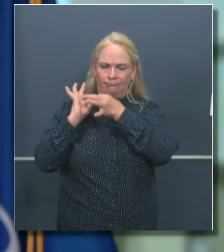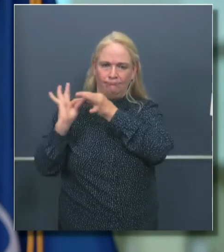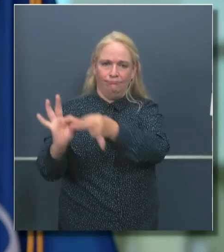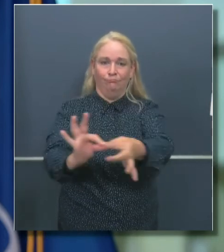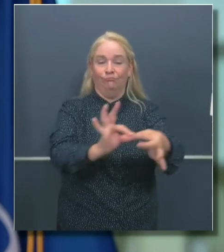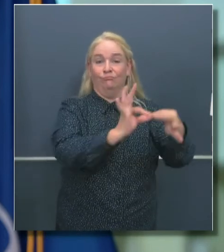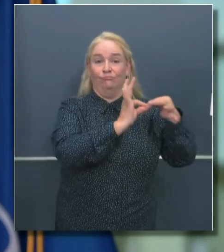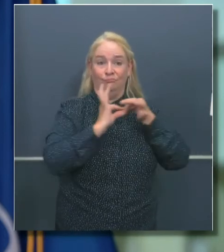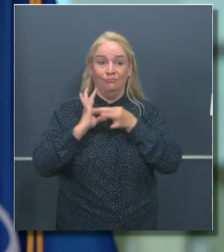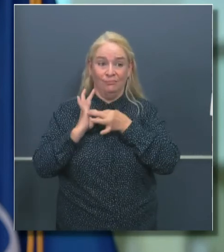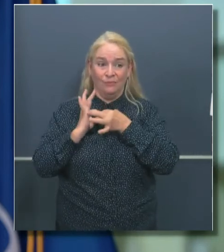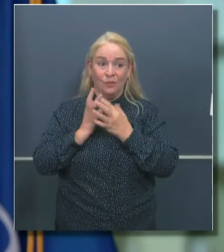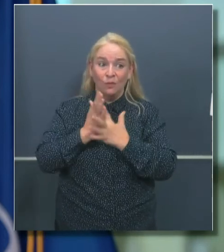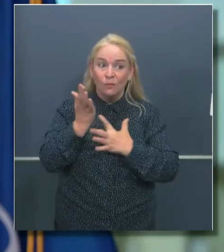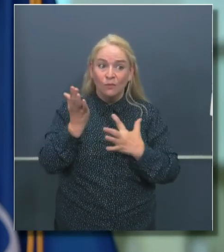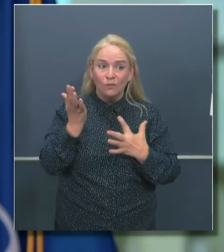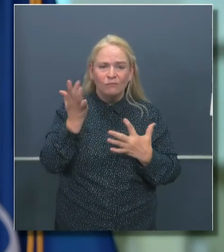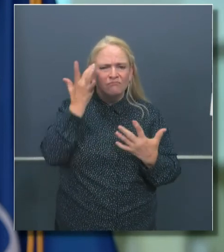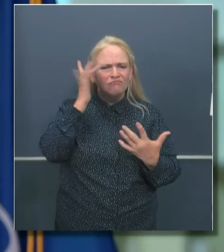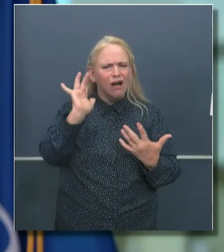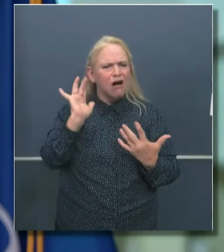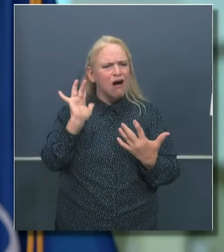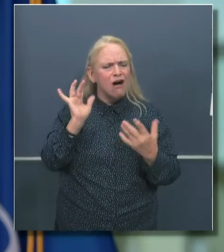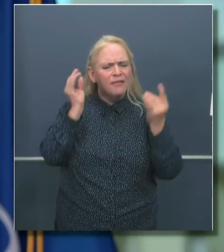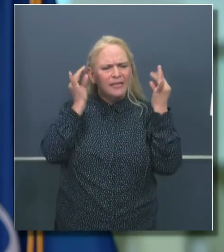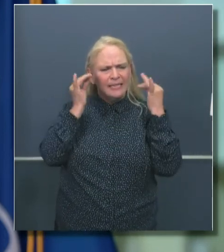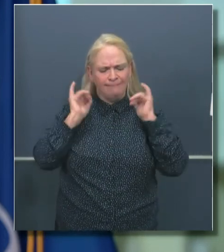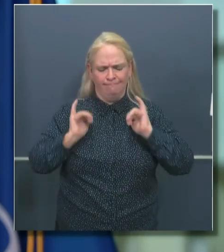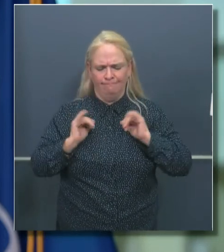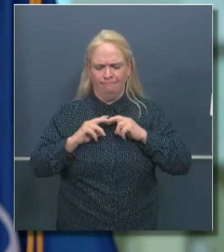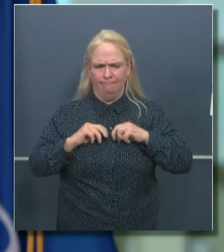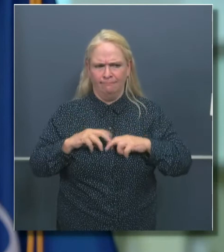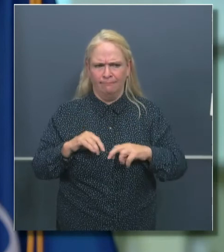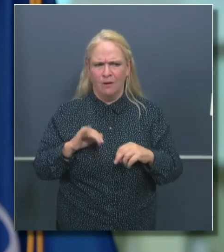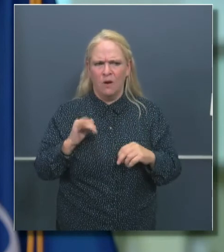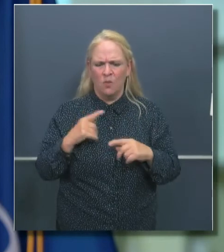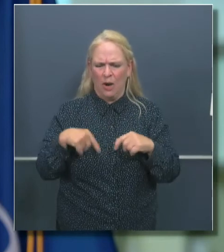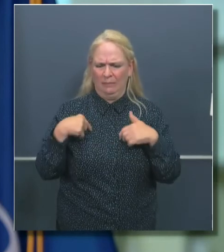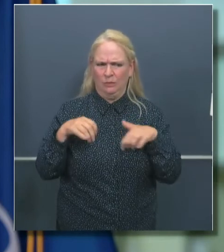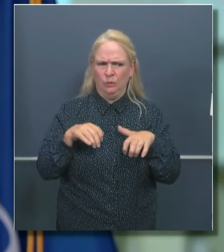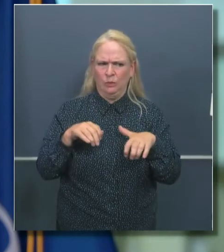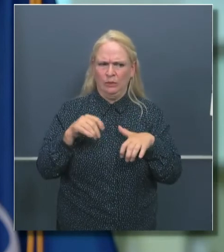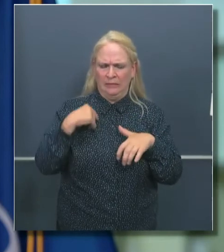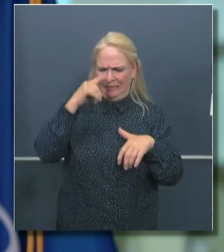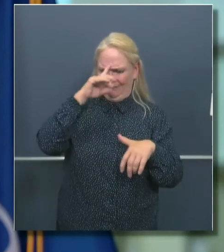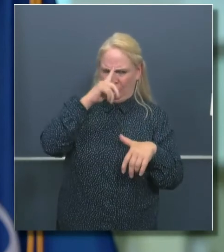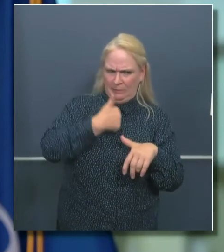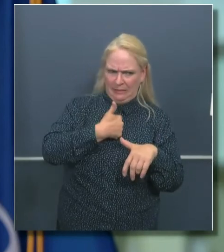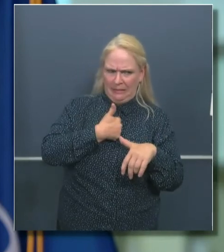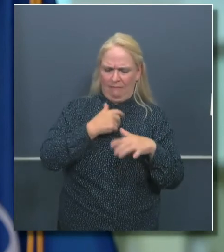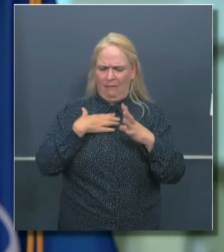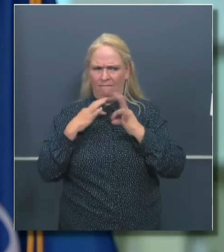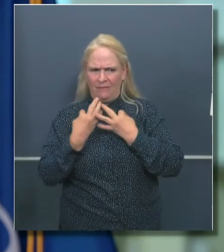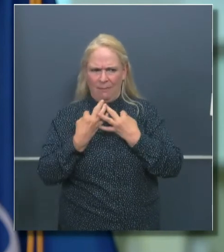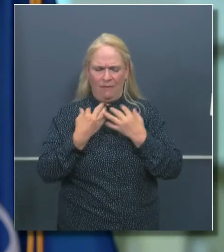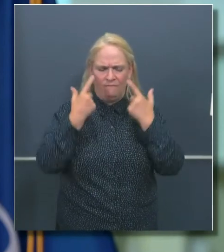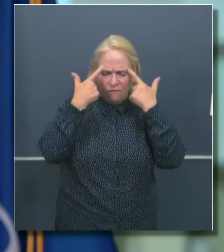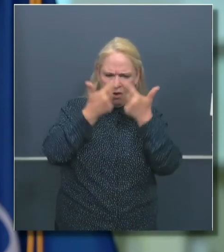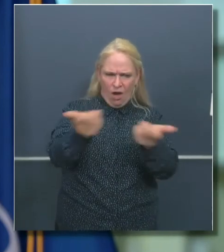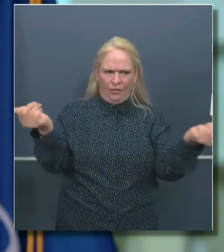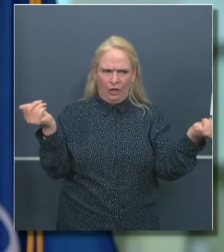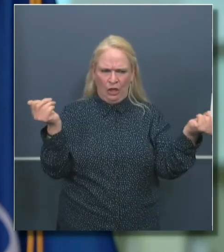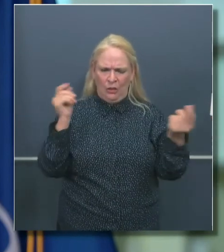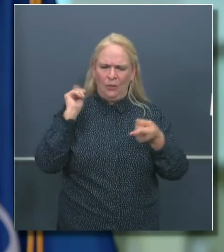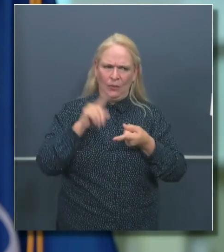acts, smart, thoughtful, not only about yourself, but about others, will mitigate this spread. Alexei Posip, SF